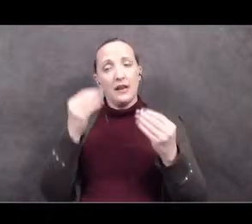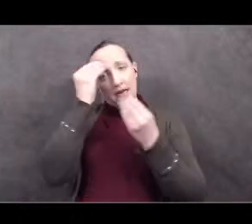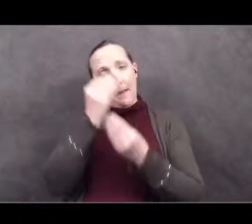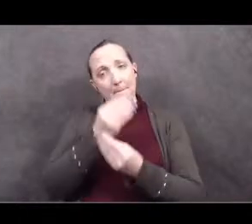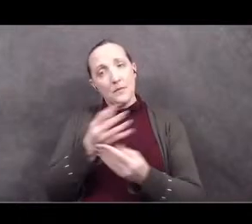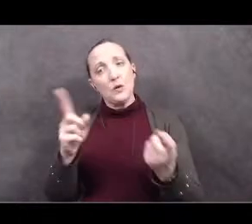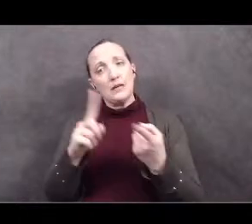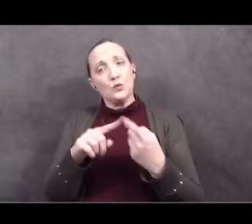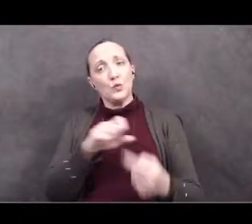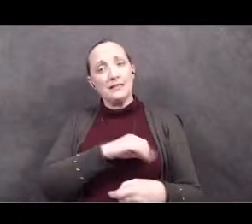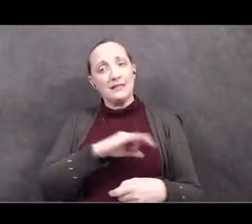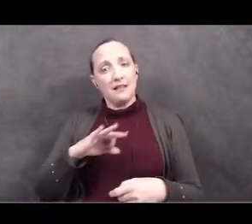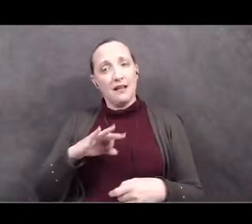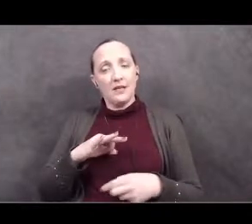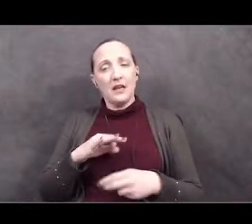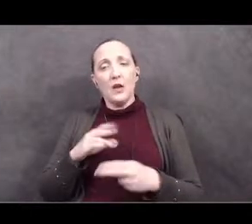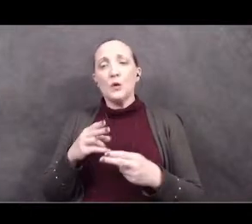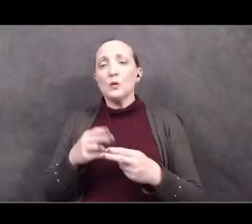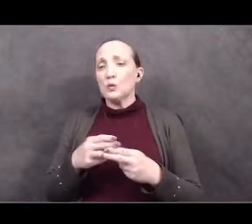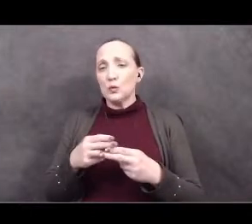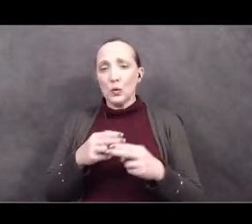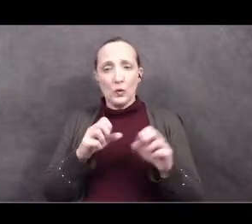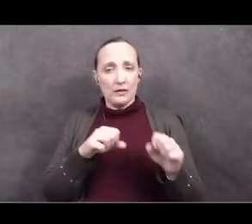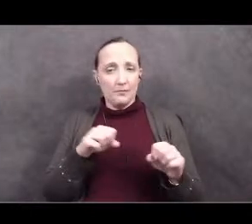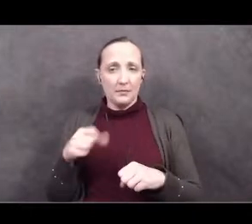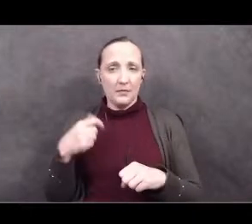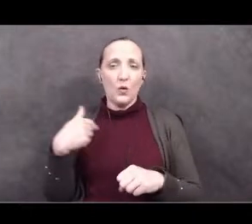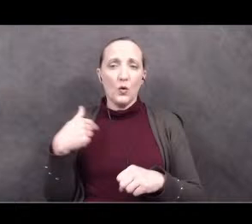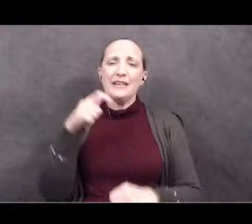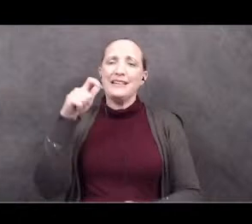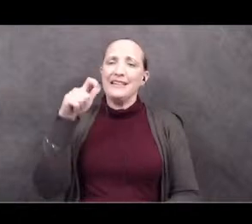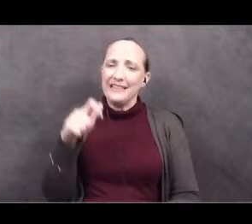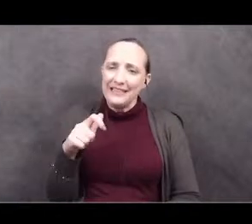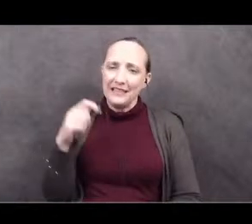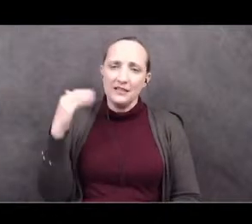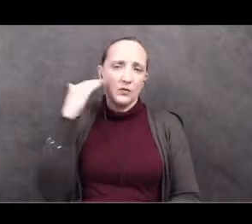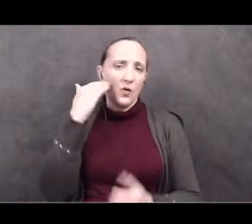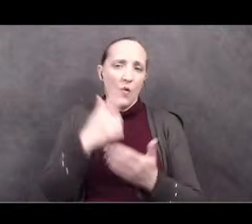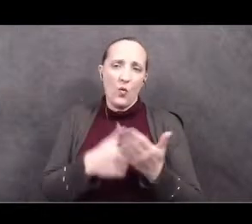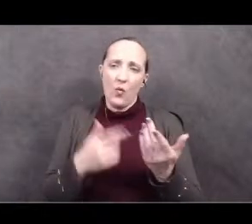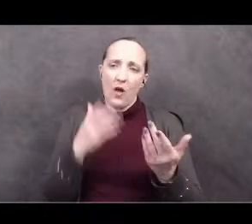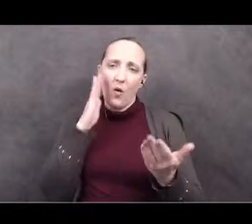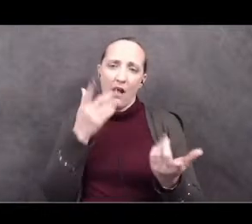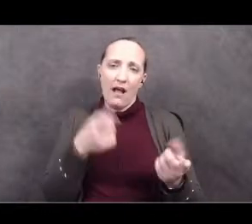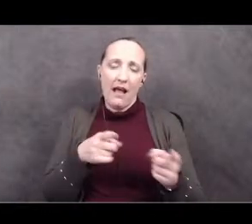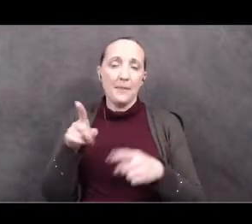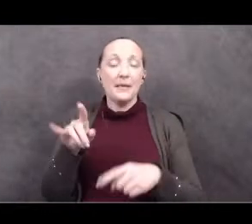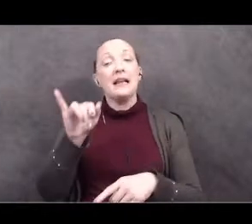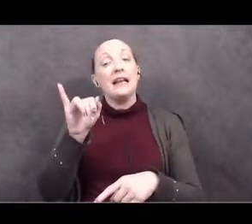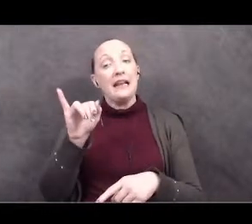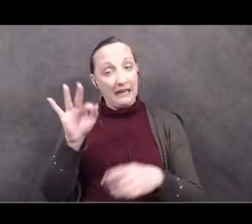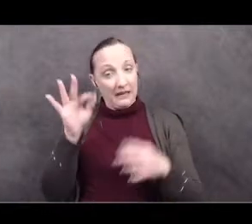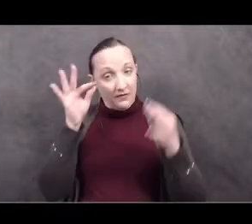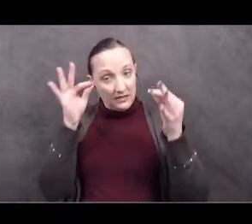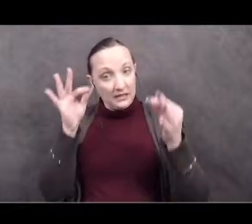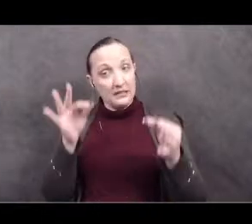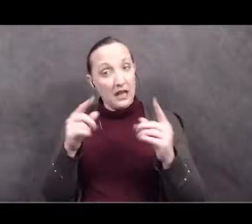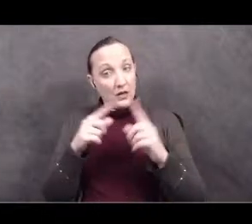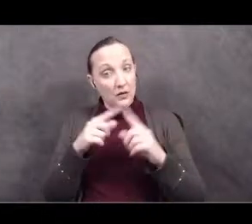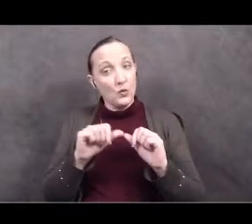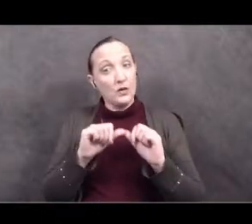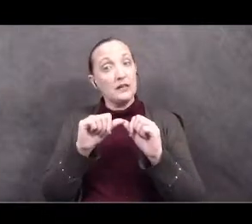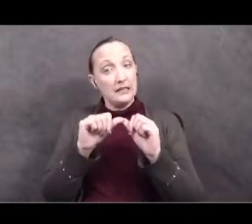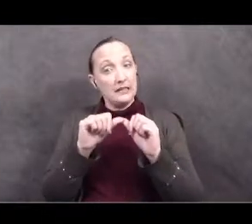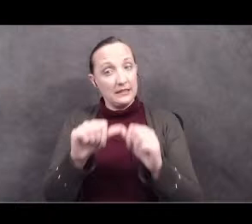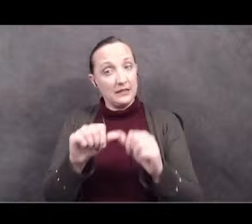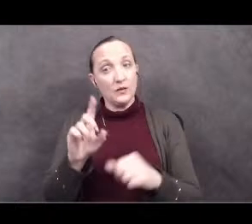as possible we need to know what's going to happen if the decision is to continue deal the rest